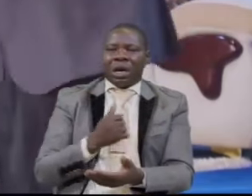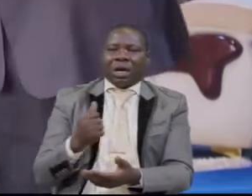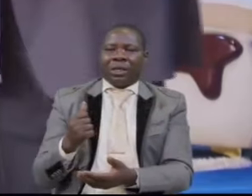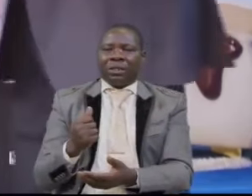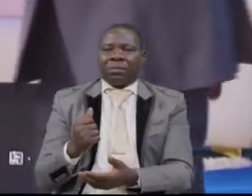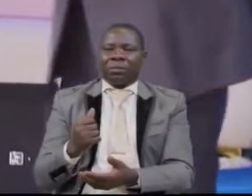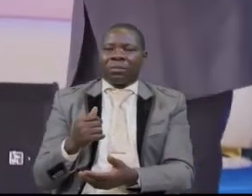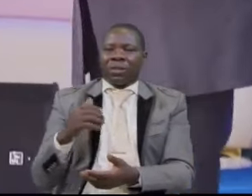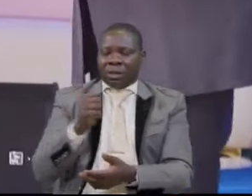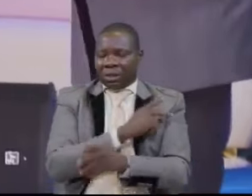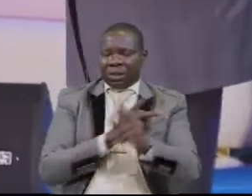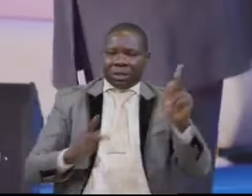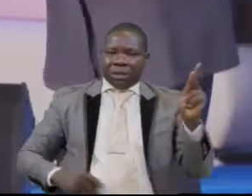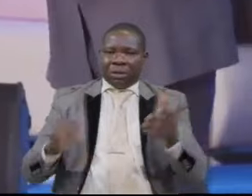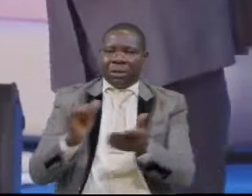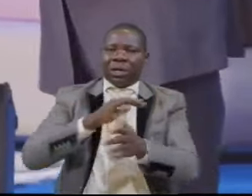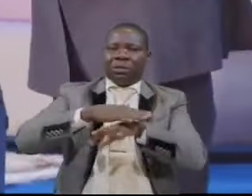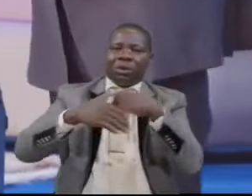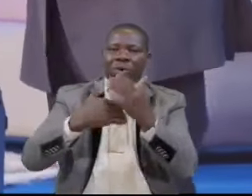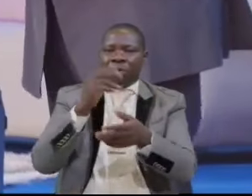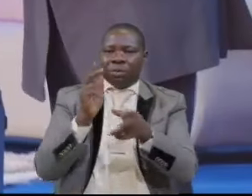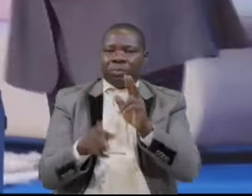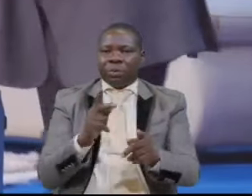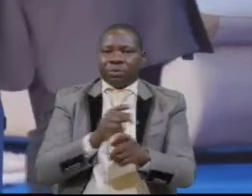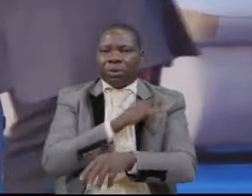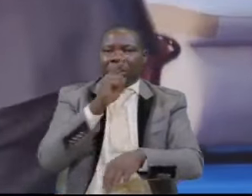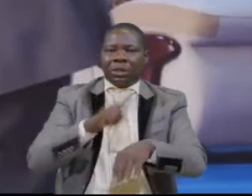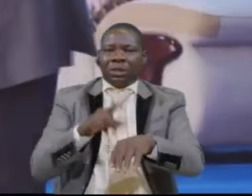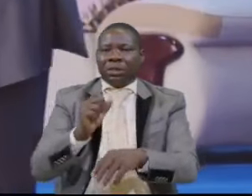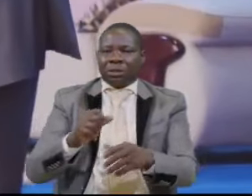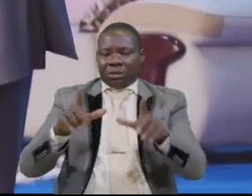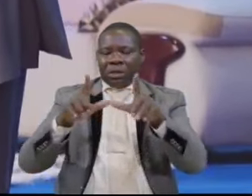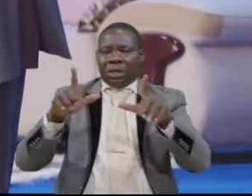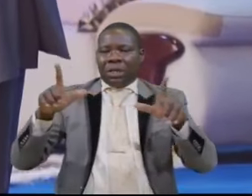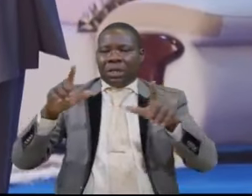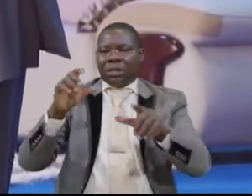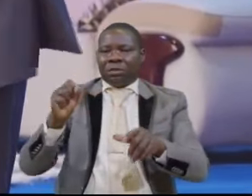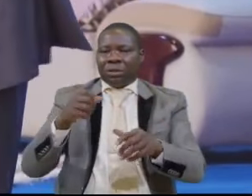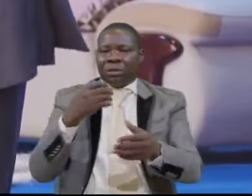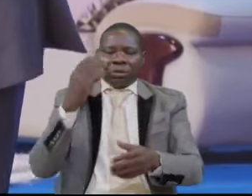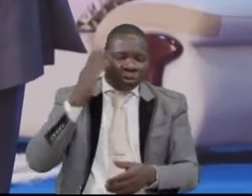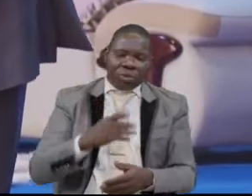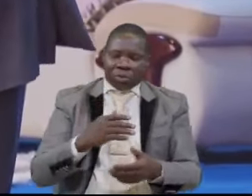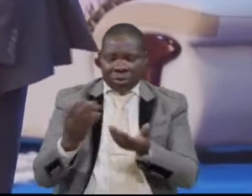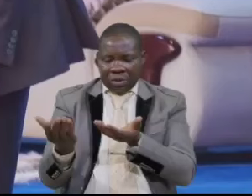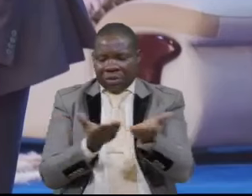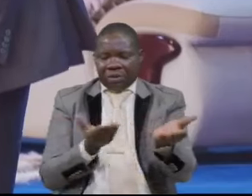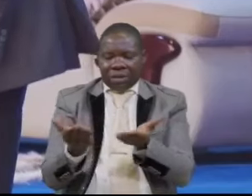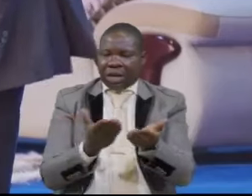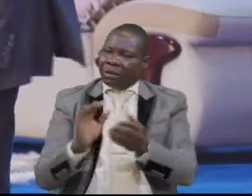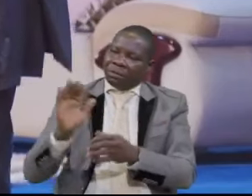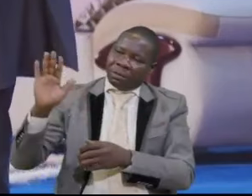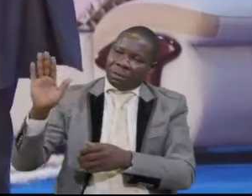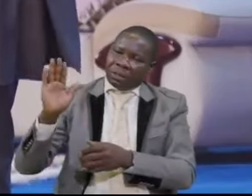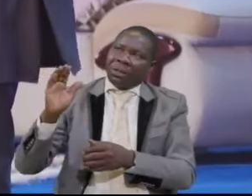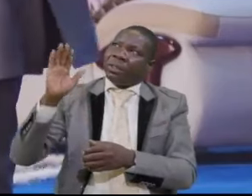that all people, nations, languages should serve him. His dominion